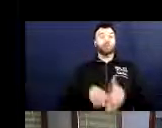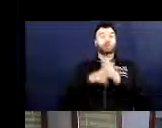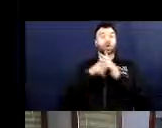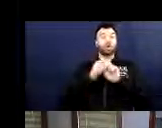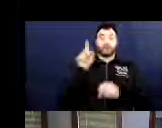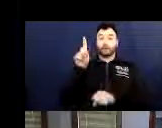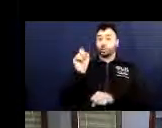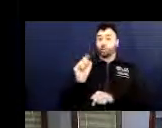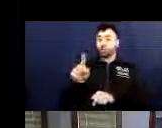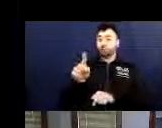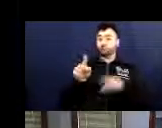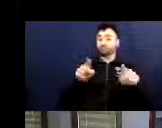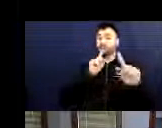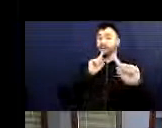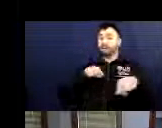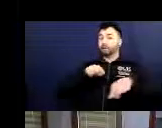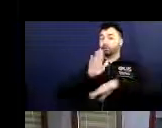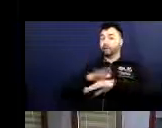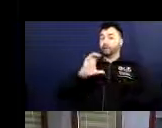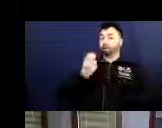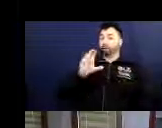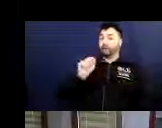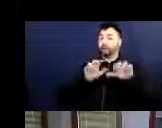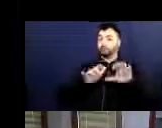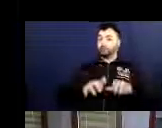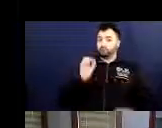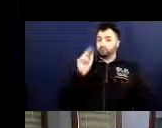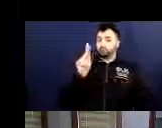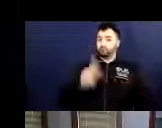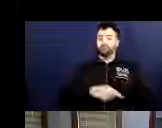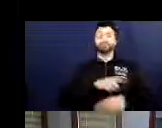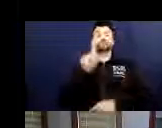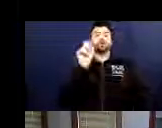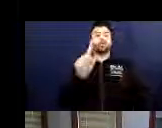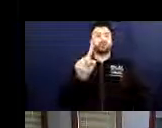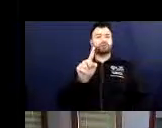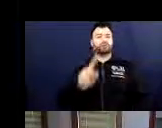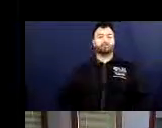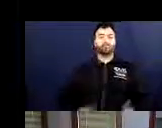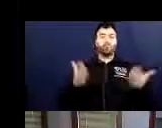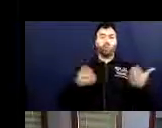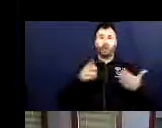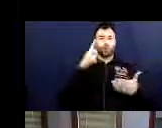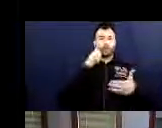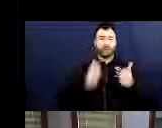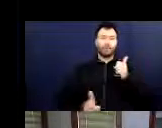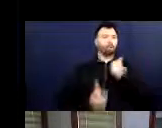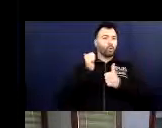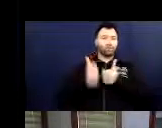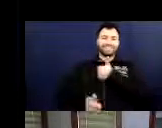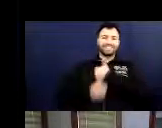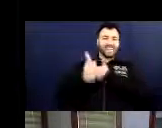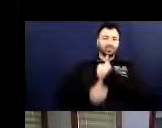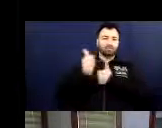in the chat. My question is, what do you think is the most dangerous drug in the United States